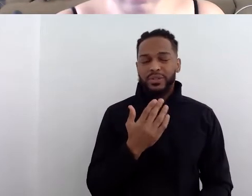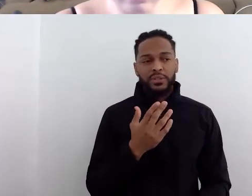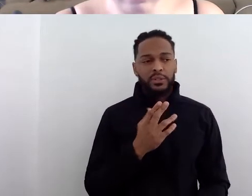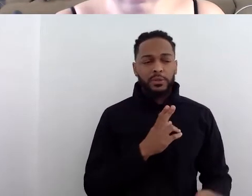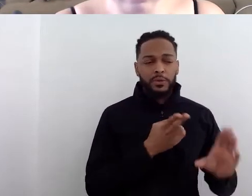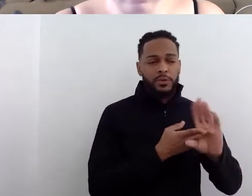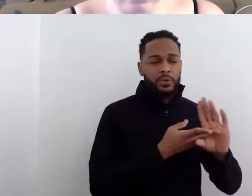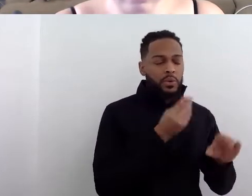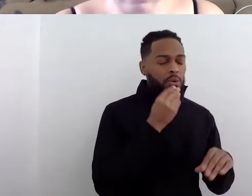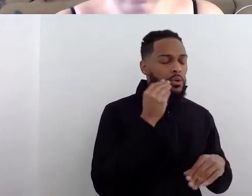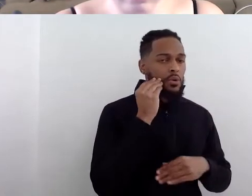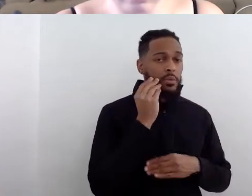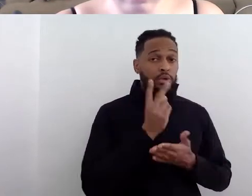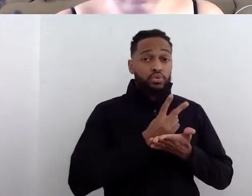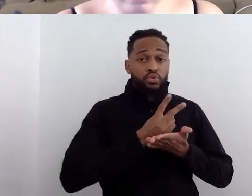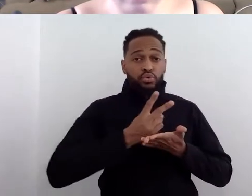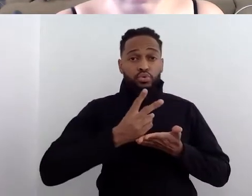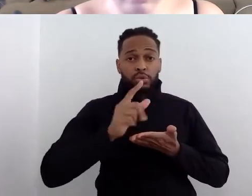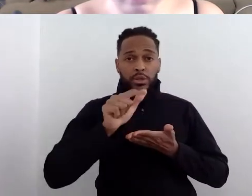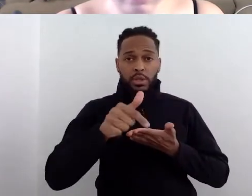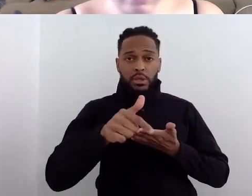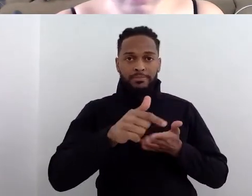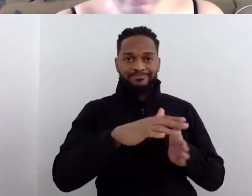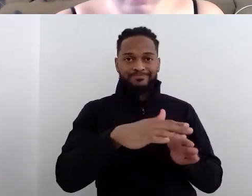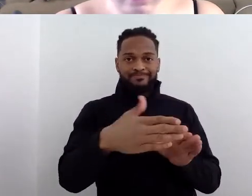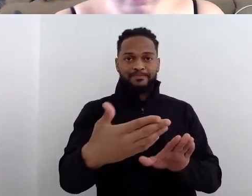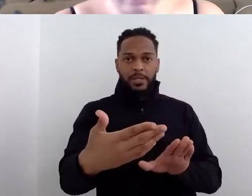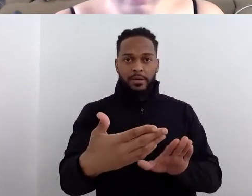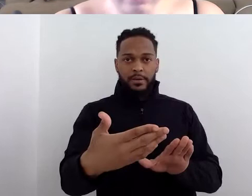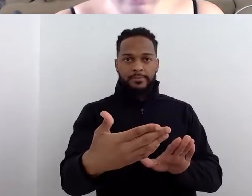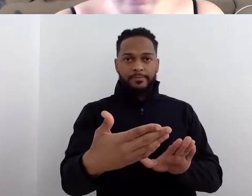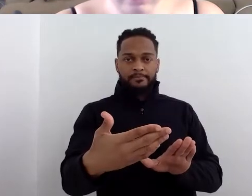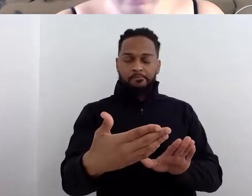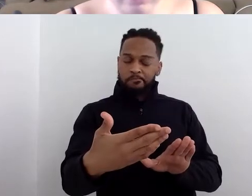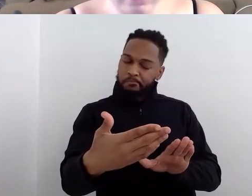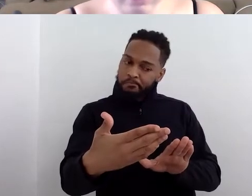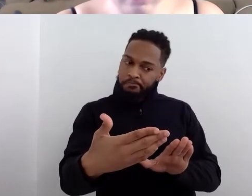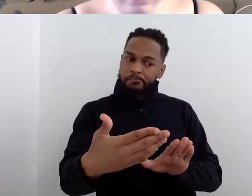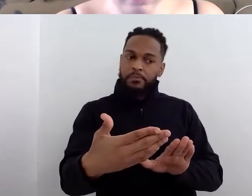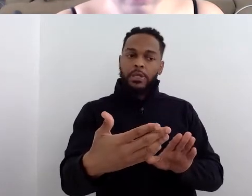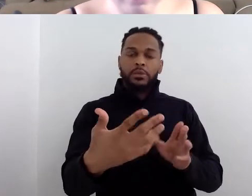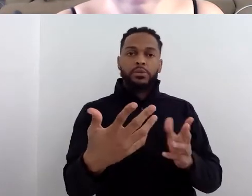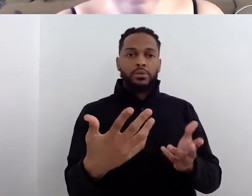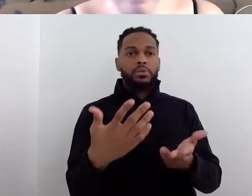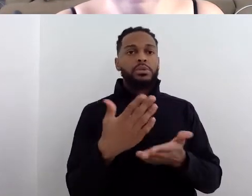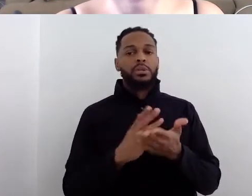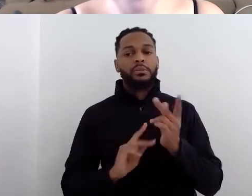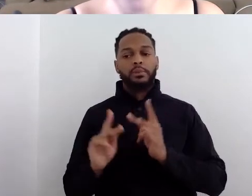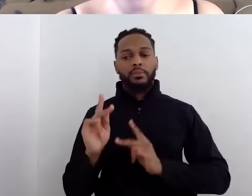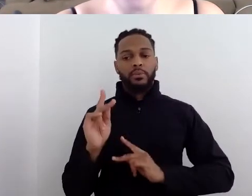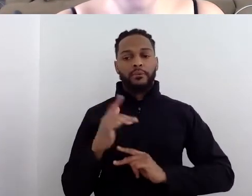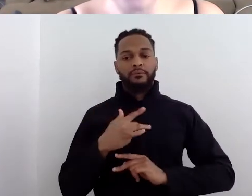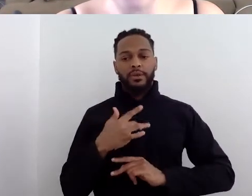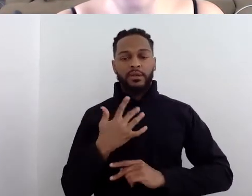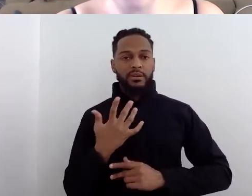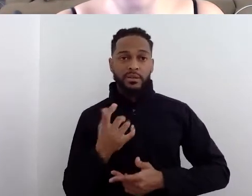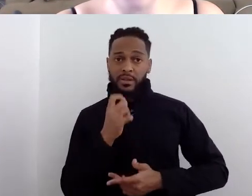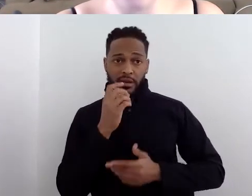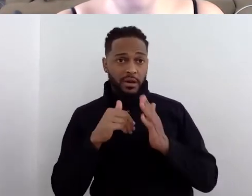because you have someone coming into your home. You can be responsible for yourself. You can't be responsible for someone